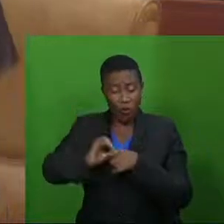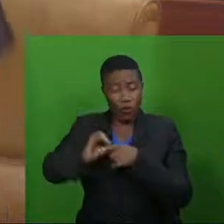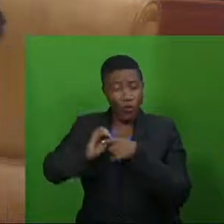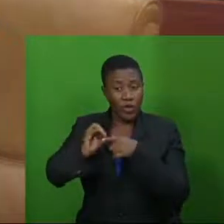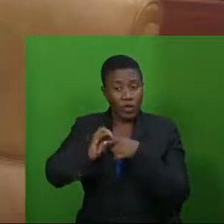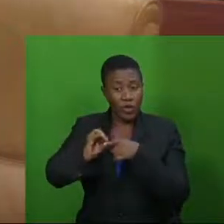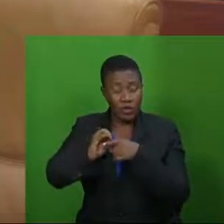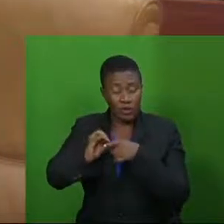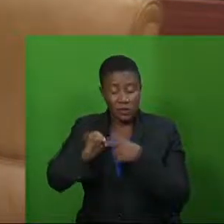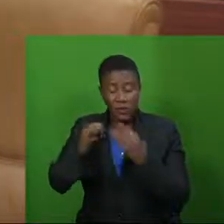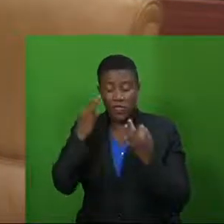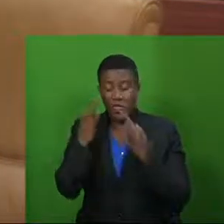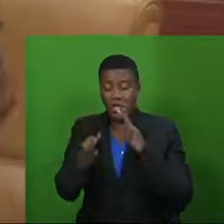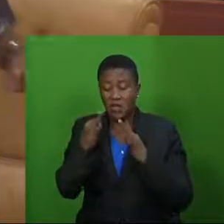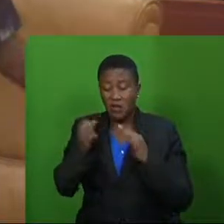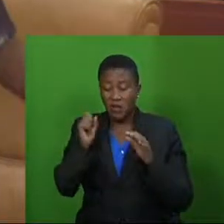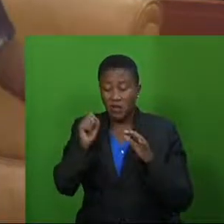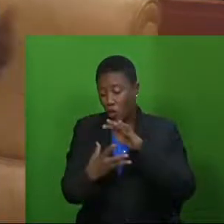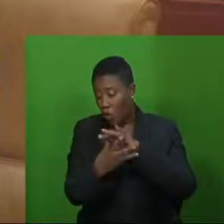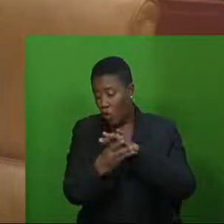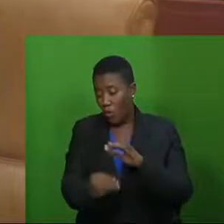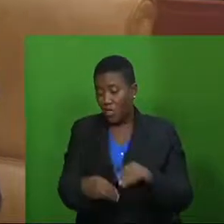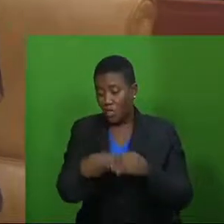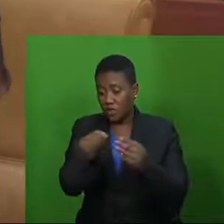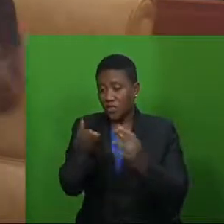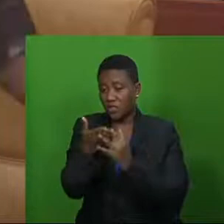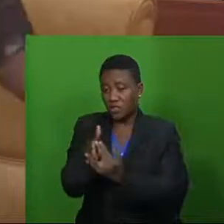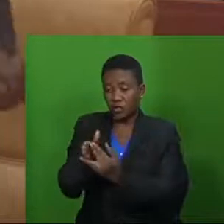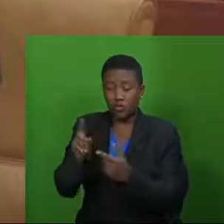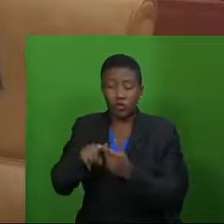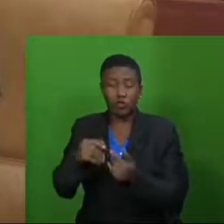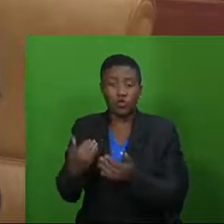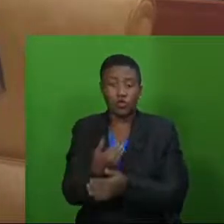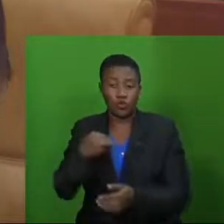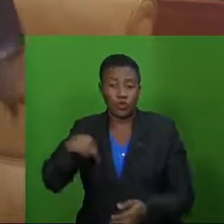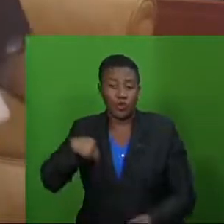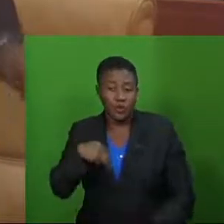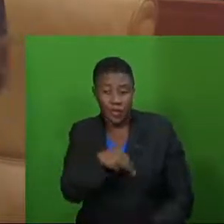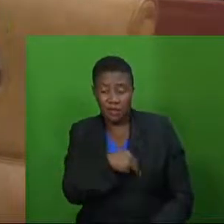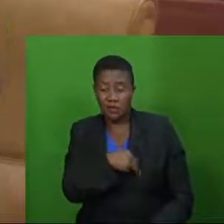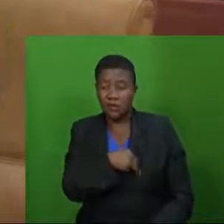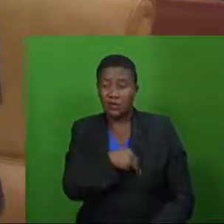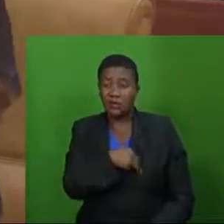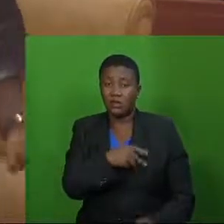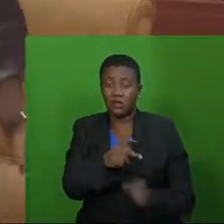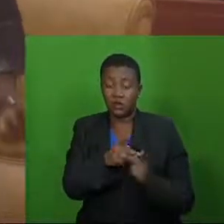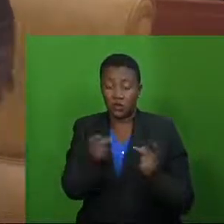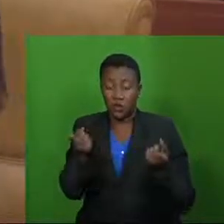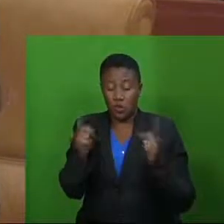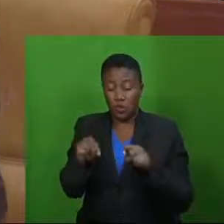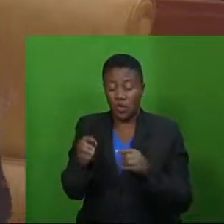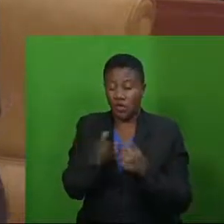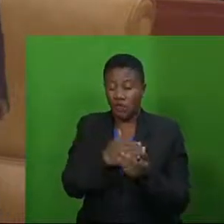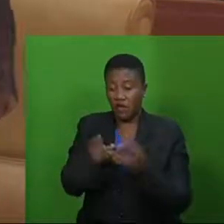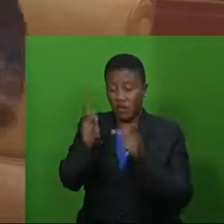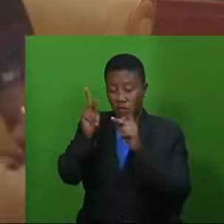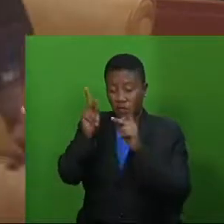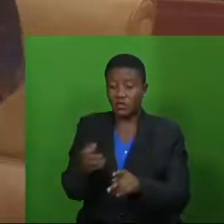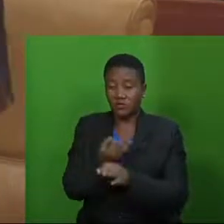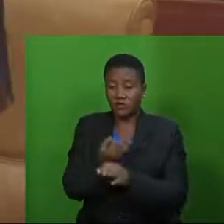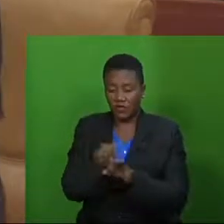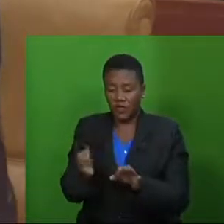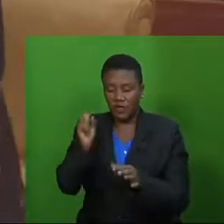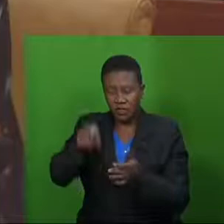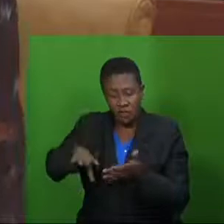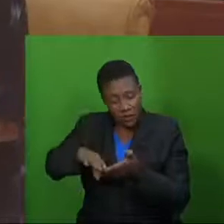copies will be made available to them so that in their free time, they can be perusing that one